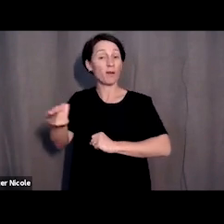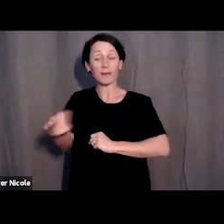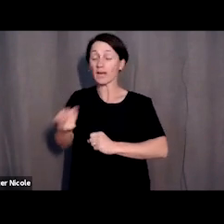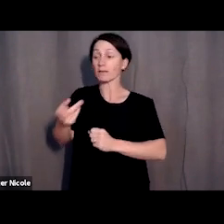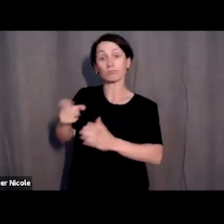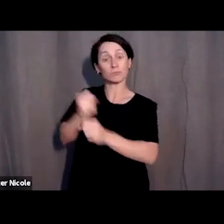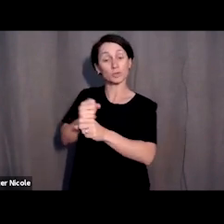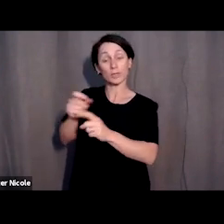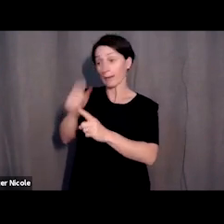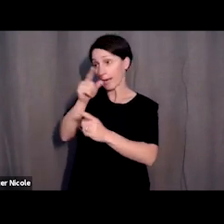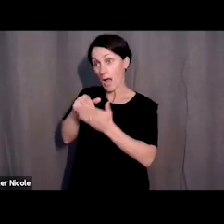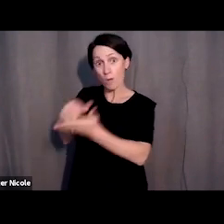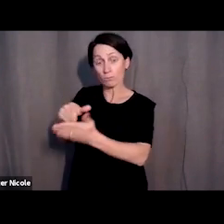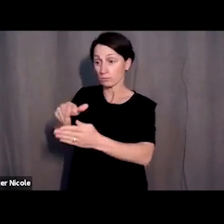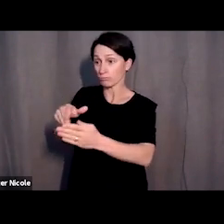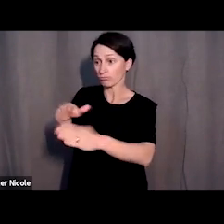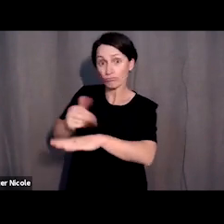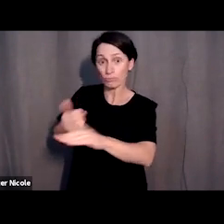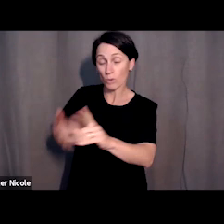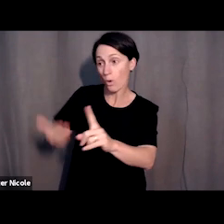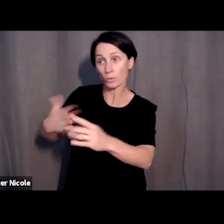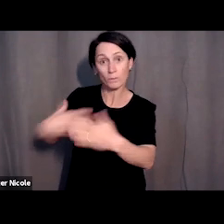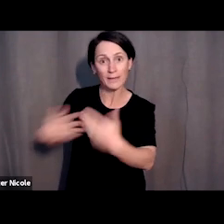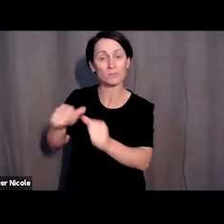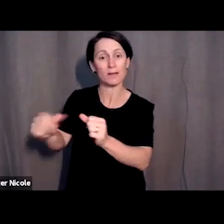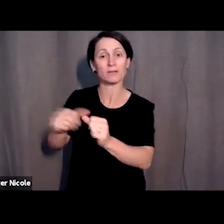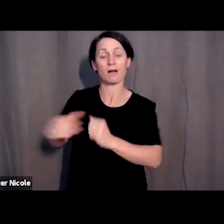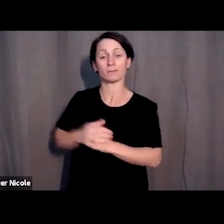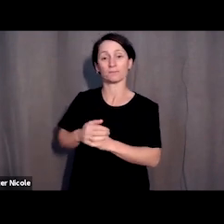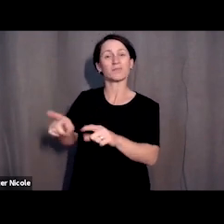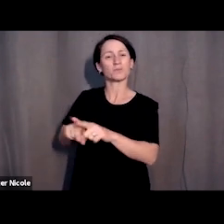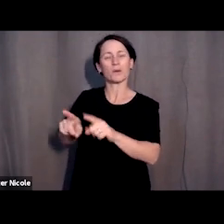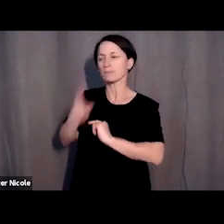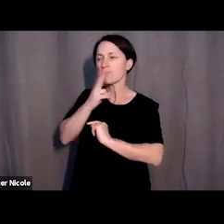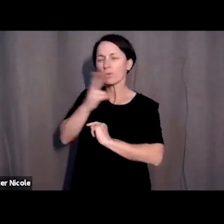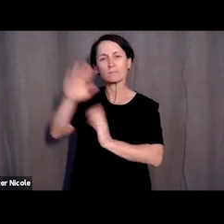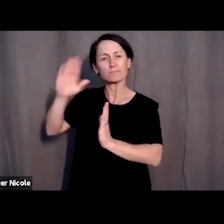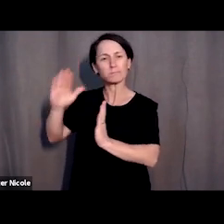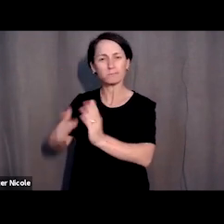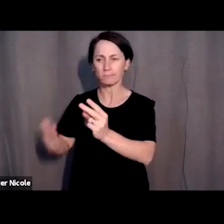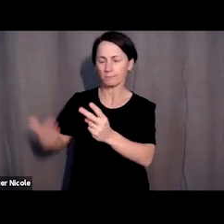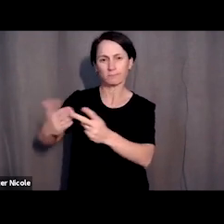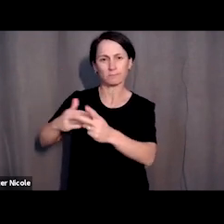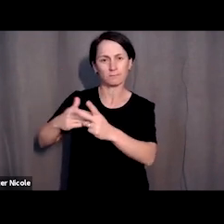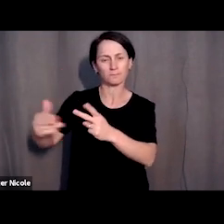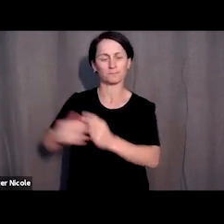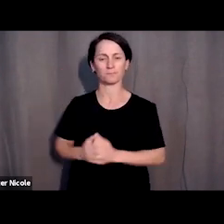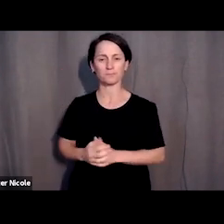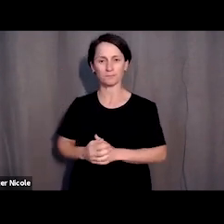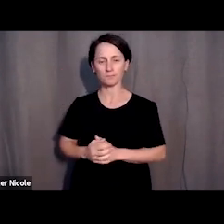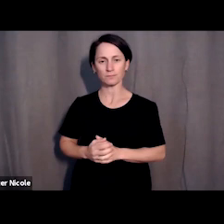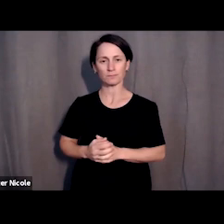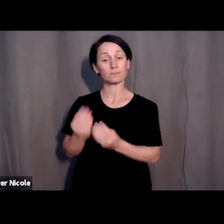and diet and exercise, and also the cessation of smoking. So also there was some examples